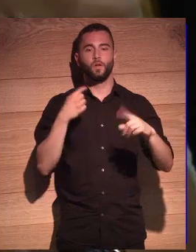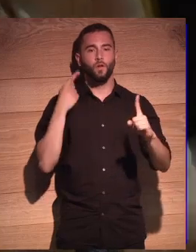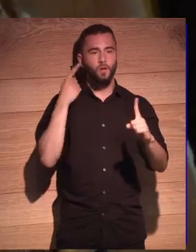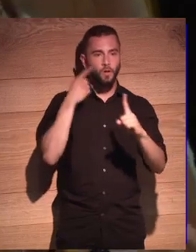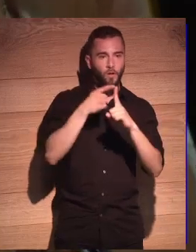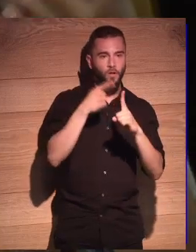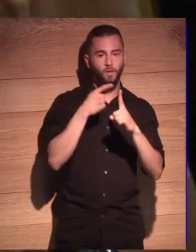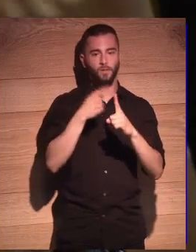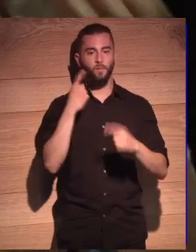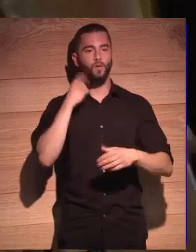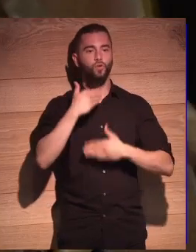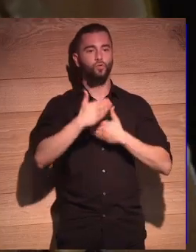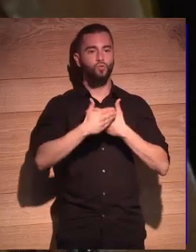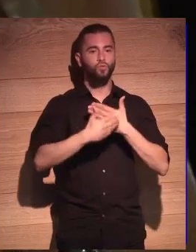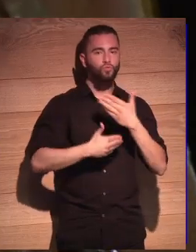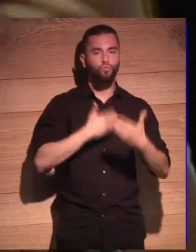forecasts in terms of